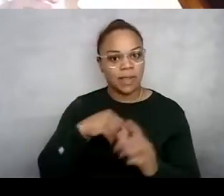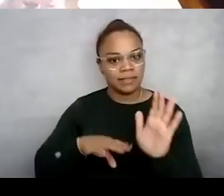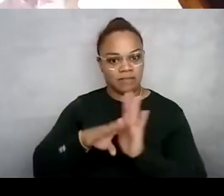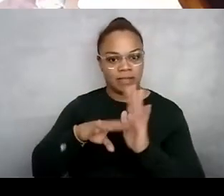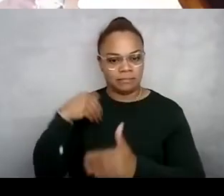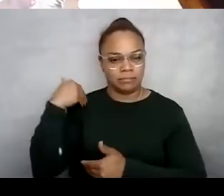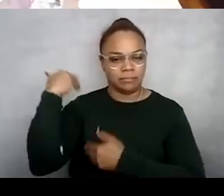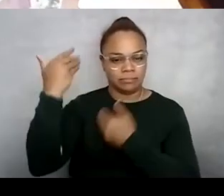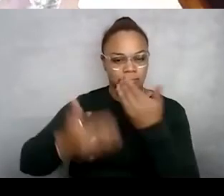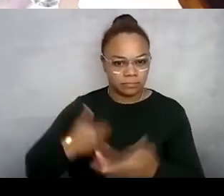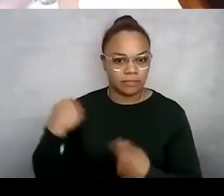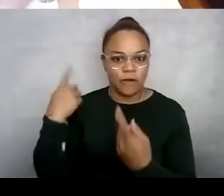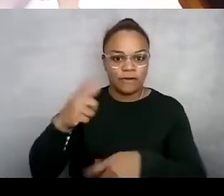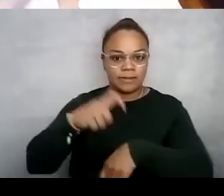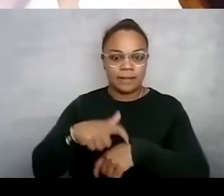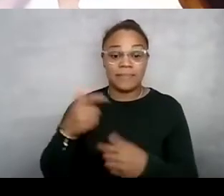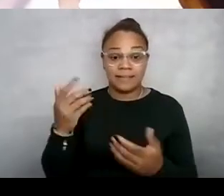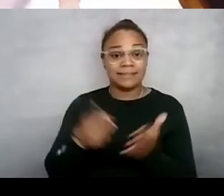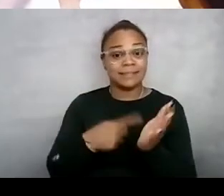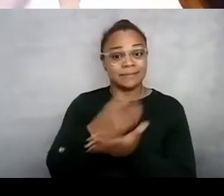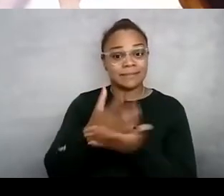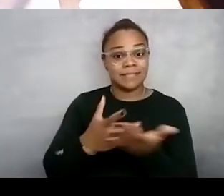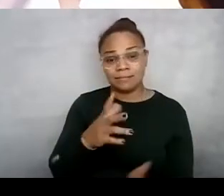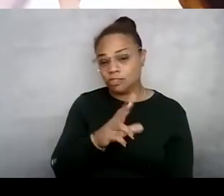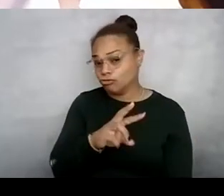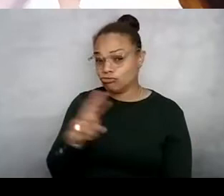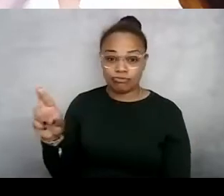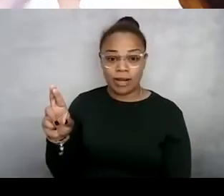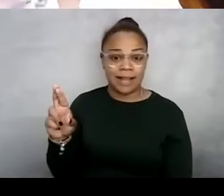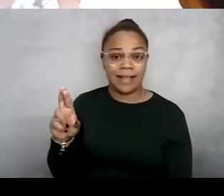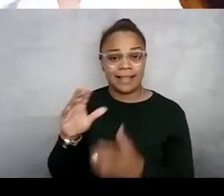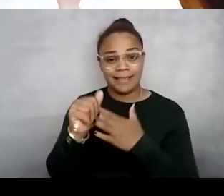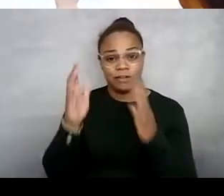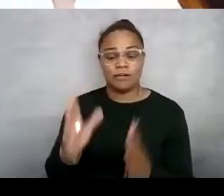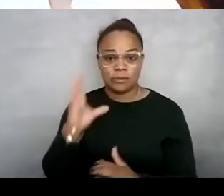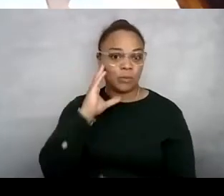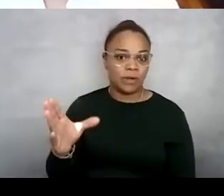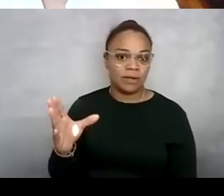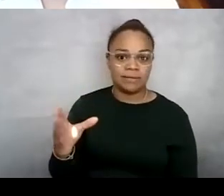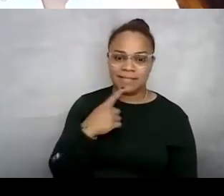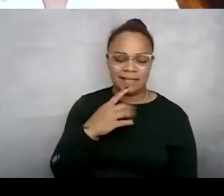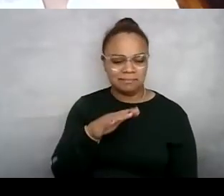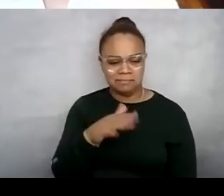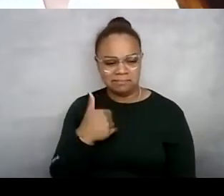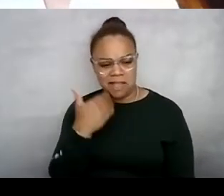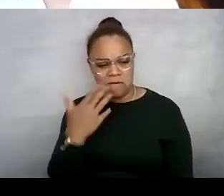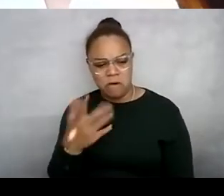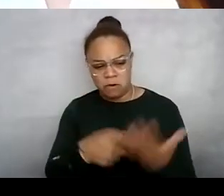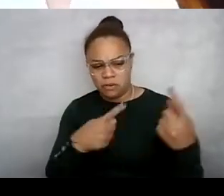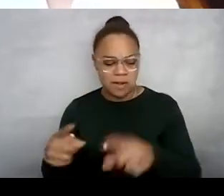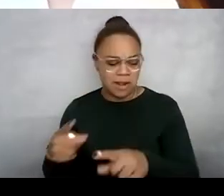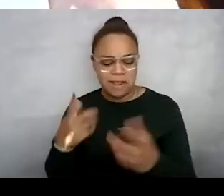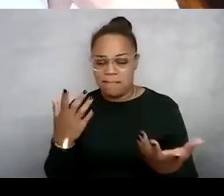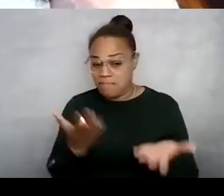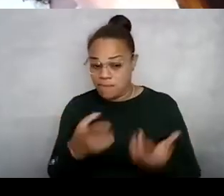say to me in meetings, Nadine, I don't know what's going on, whether it's me or you, but I'm starting to like what you're talking about, right? And